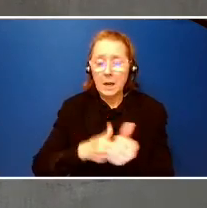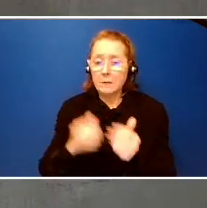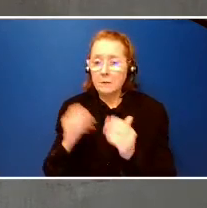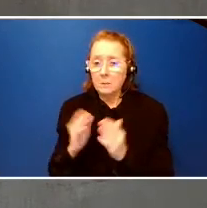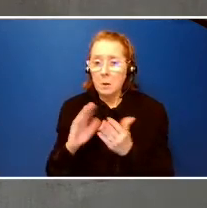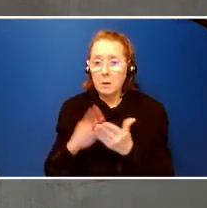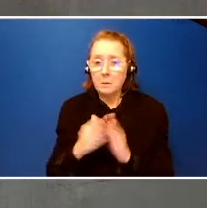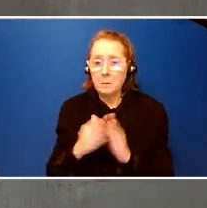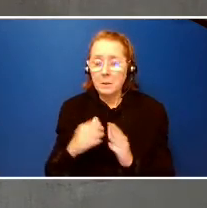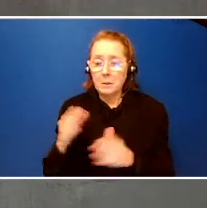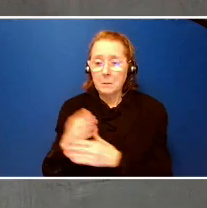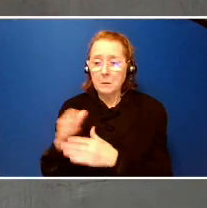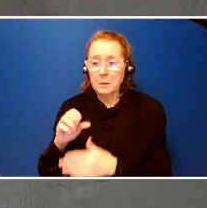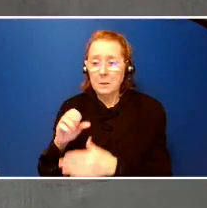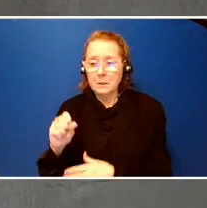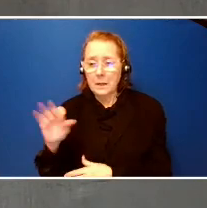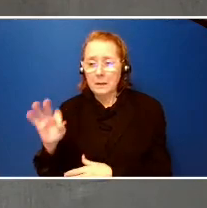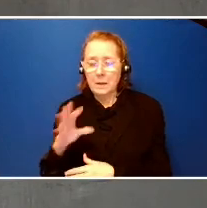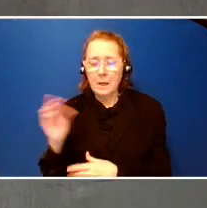Berlin.